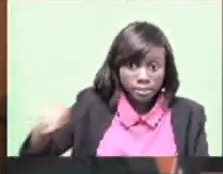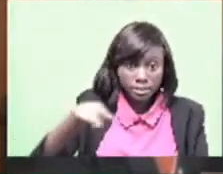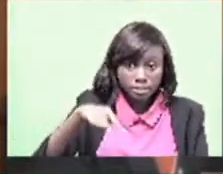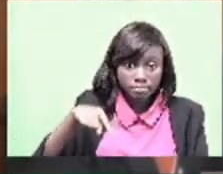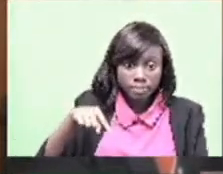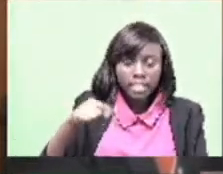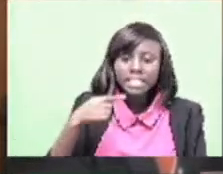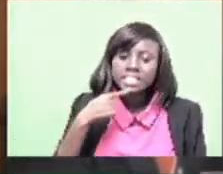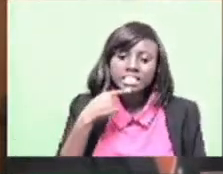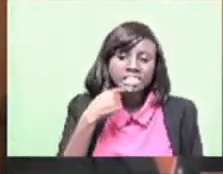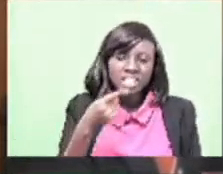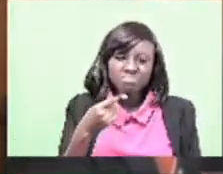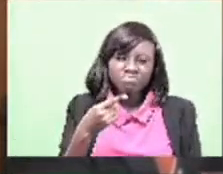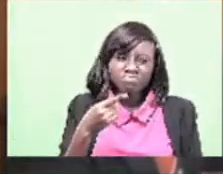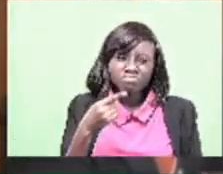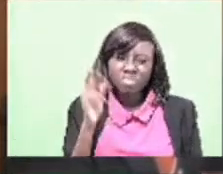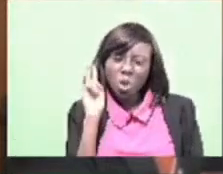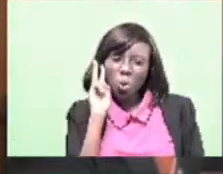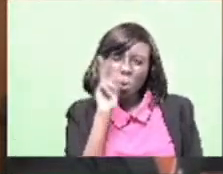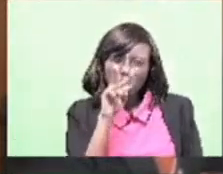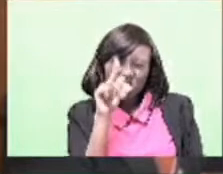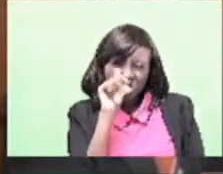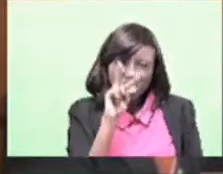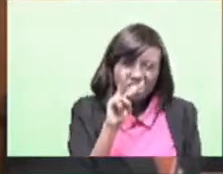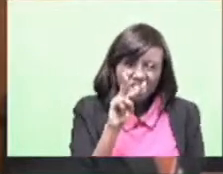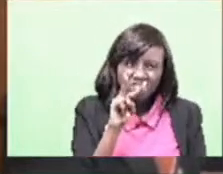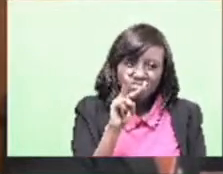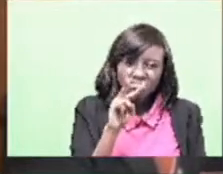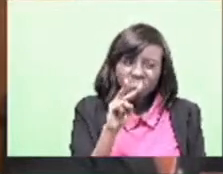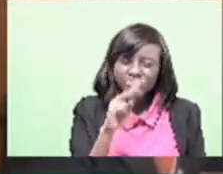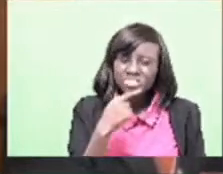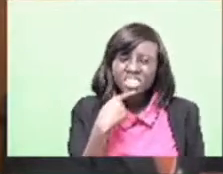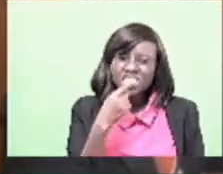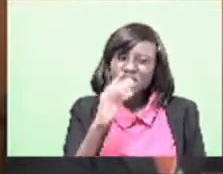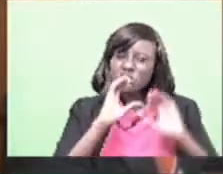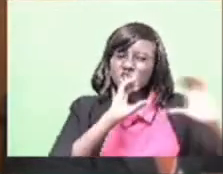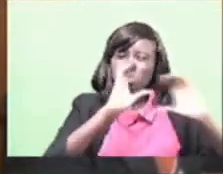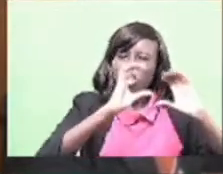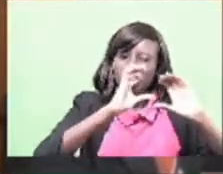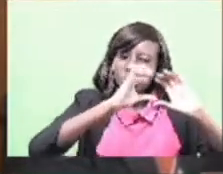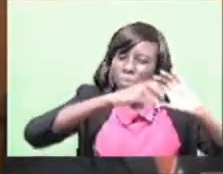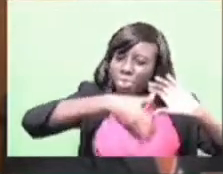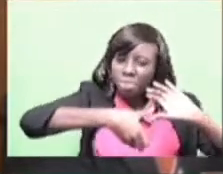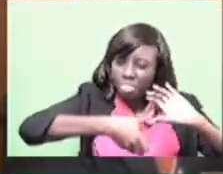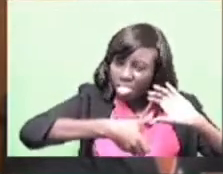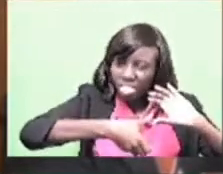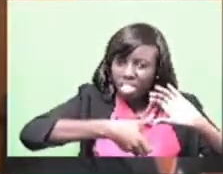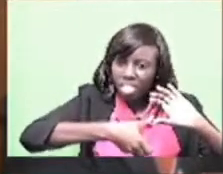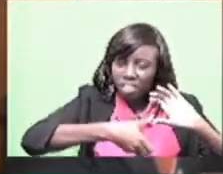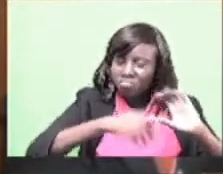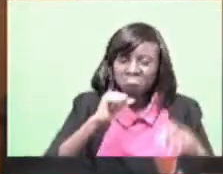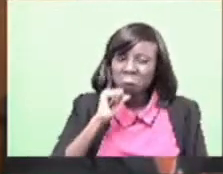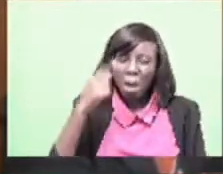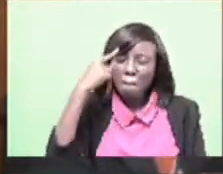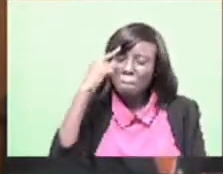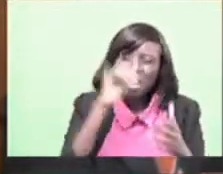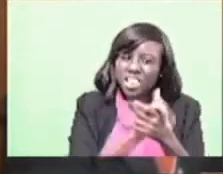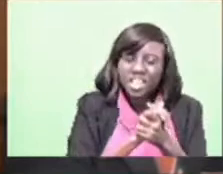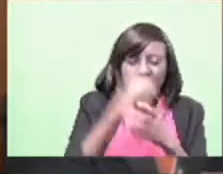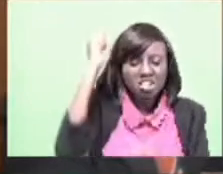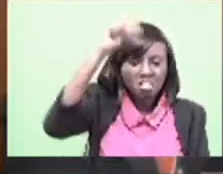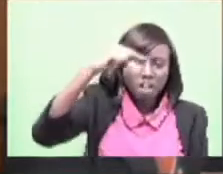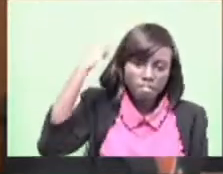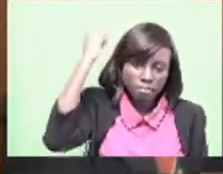on the television. The communication has been poor. And because of that, the citizens have not taken it